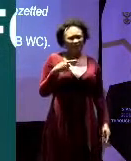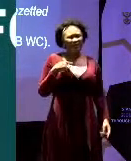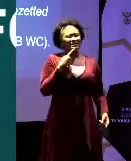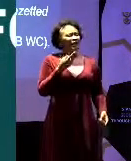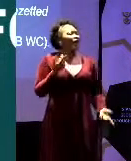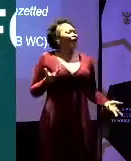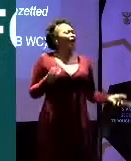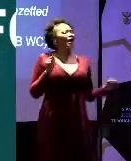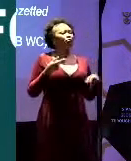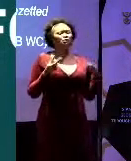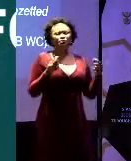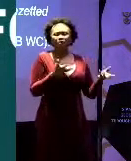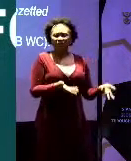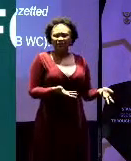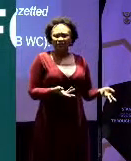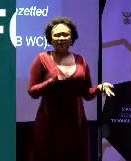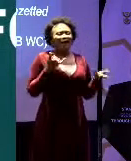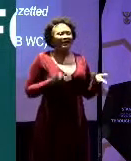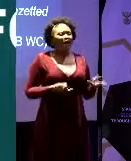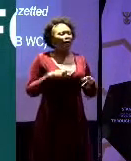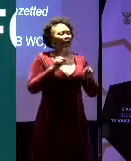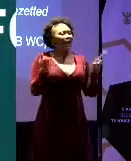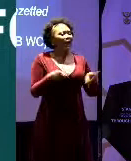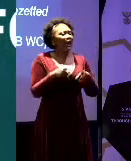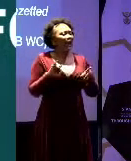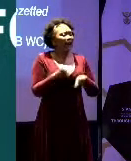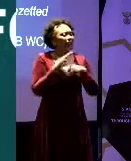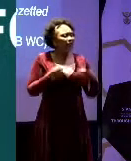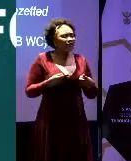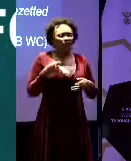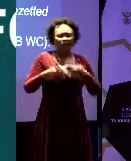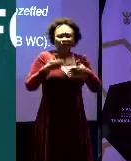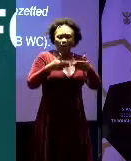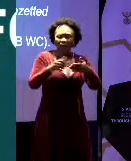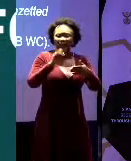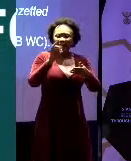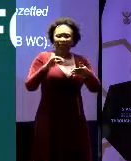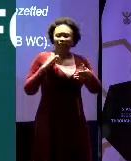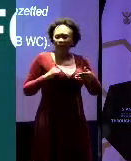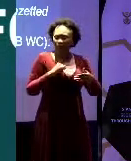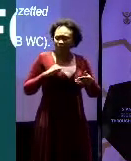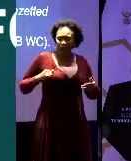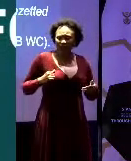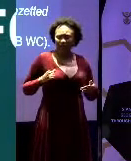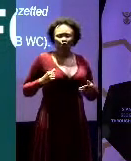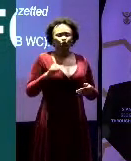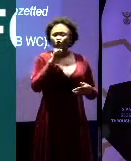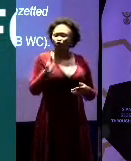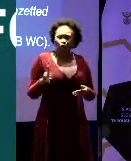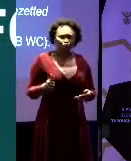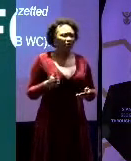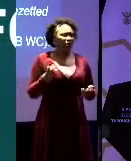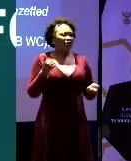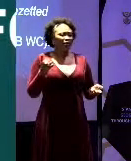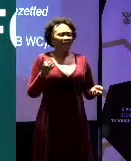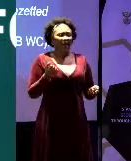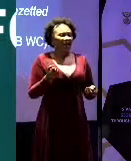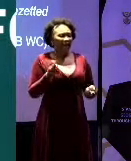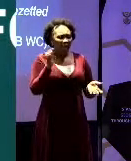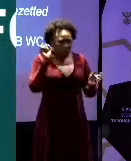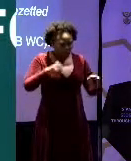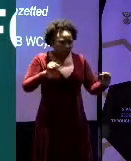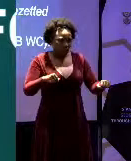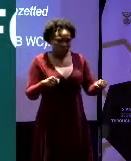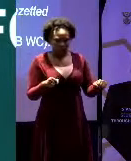now we can't take the whole thing forward until the municipality, who are a very important stakeholder, acknowledge, at least with their stamp. I think they